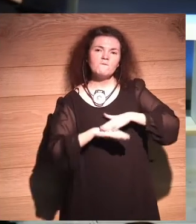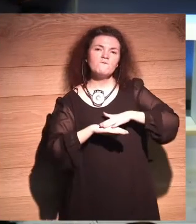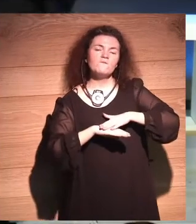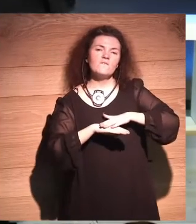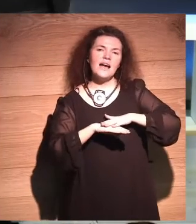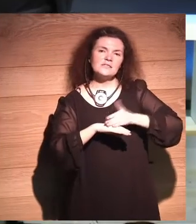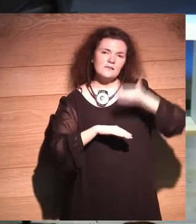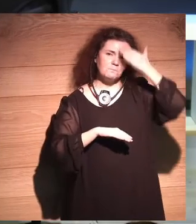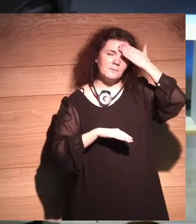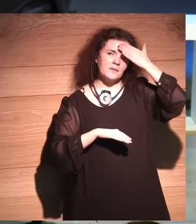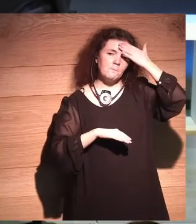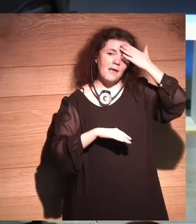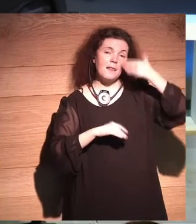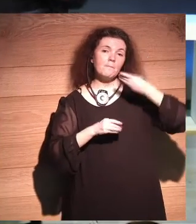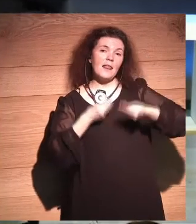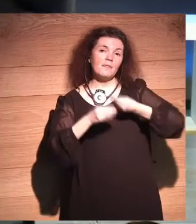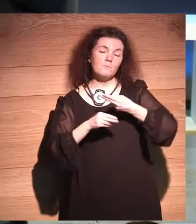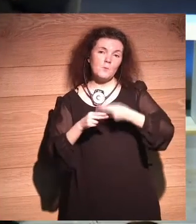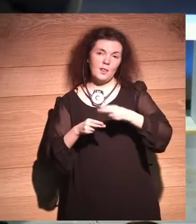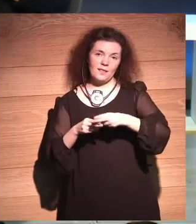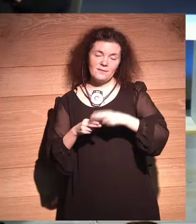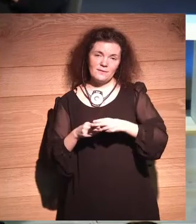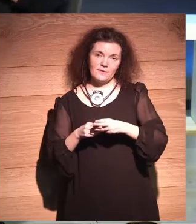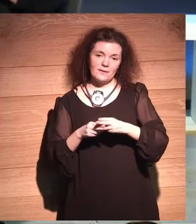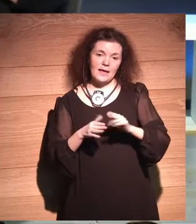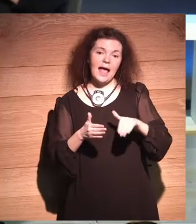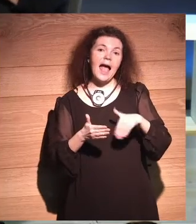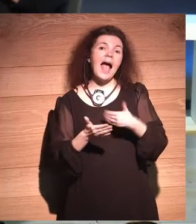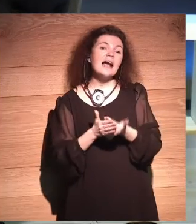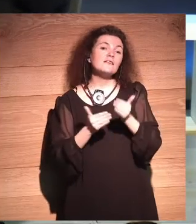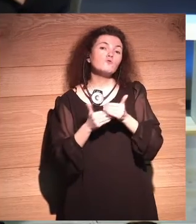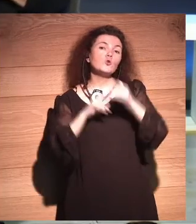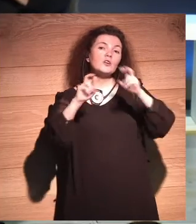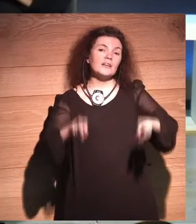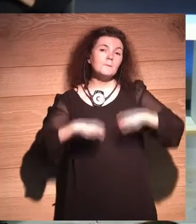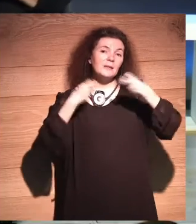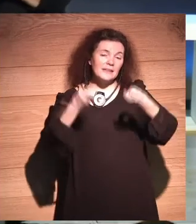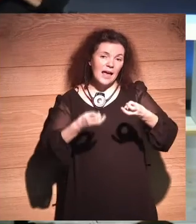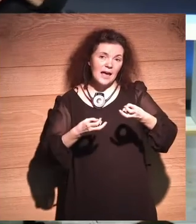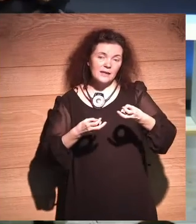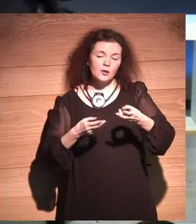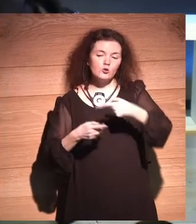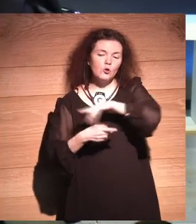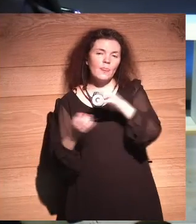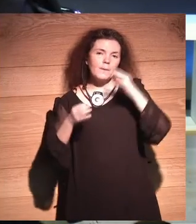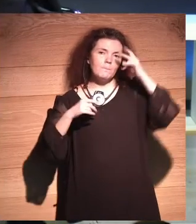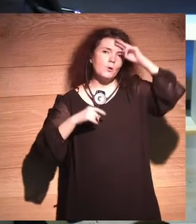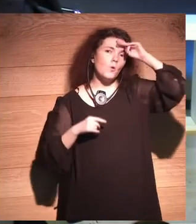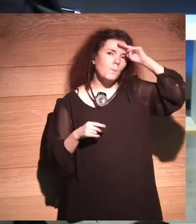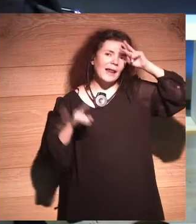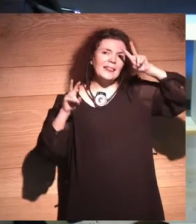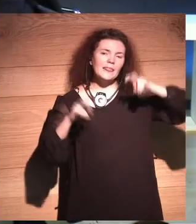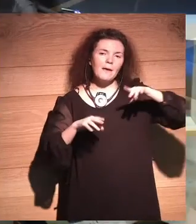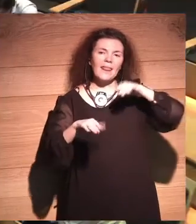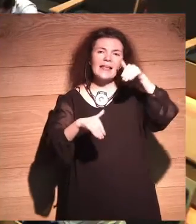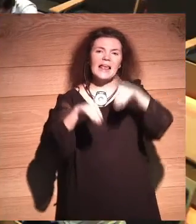worried, until we reinvent this great future, we have to be very worried about elections, and we have to be worried about who gets elected, which is why it's great that we